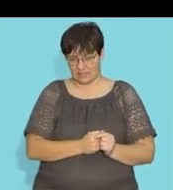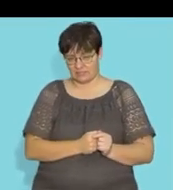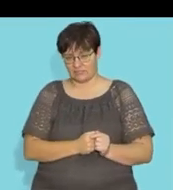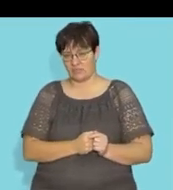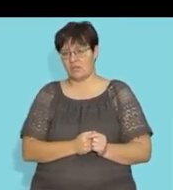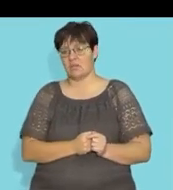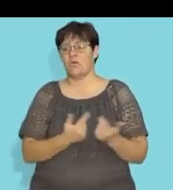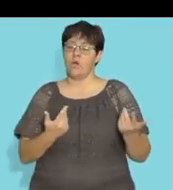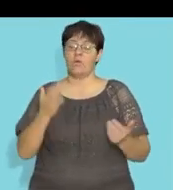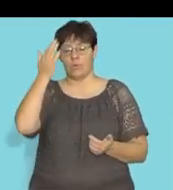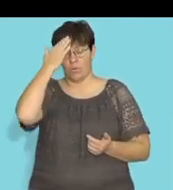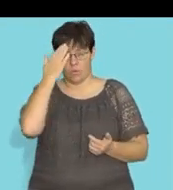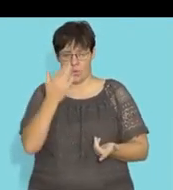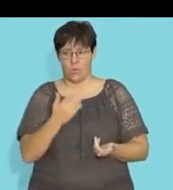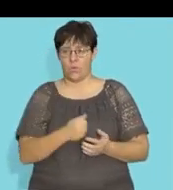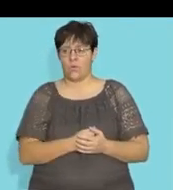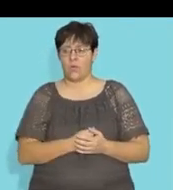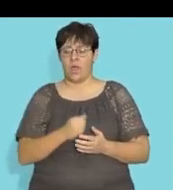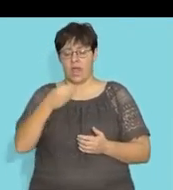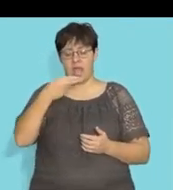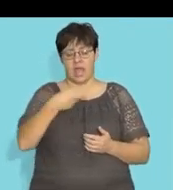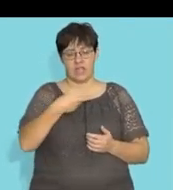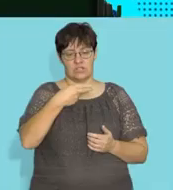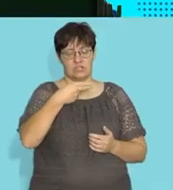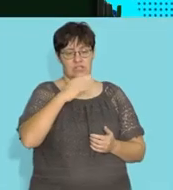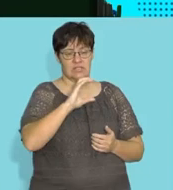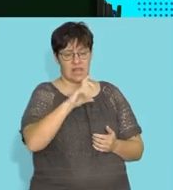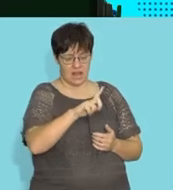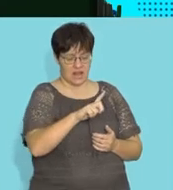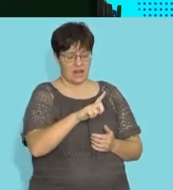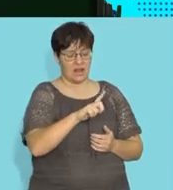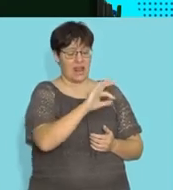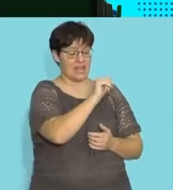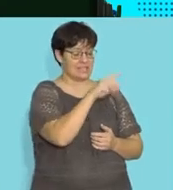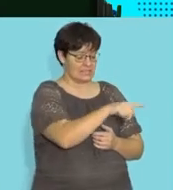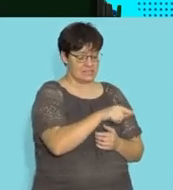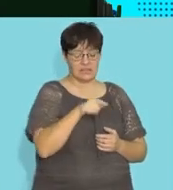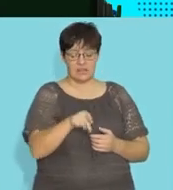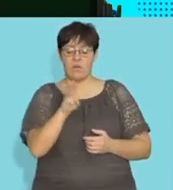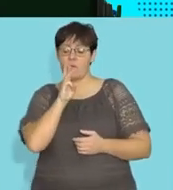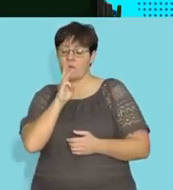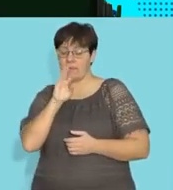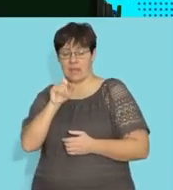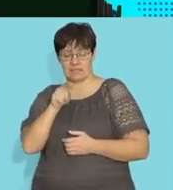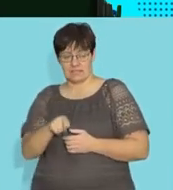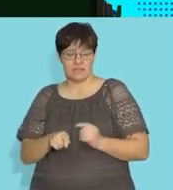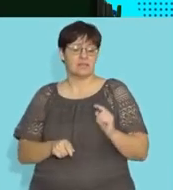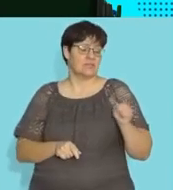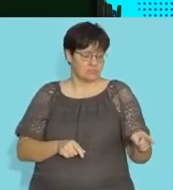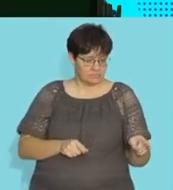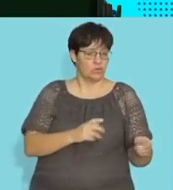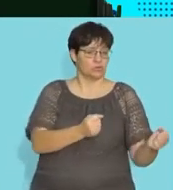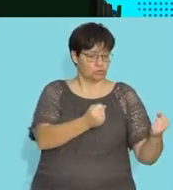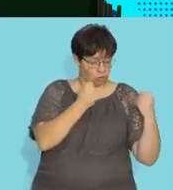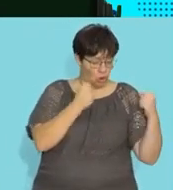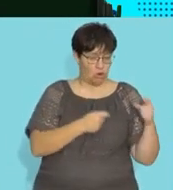know, except for the fact that we know that hydrochloric acid is an acid and water is a base, we also know that hydrochloric is a